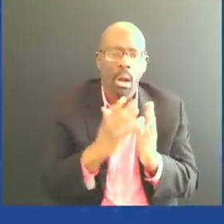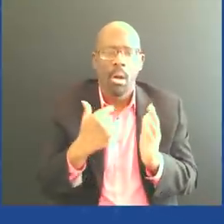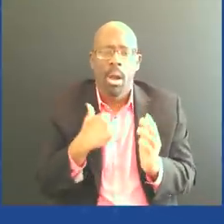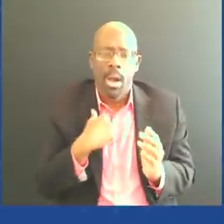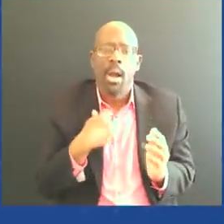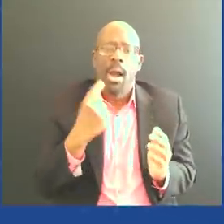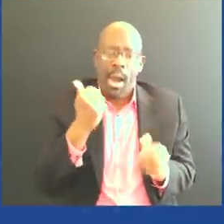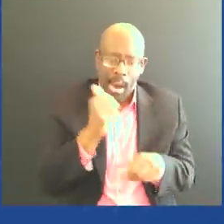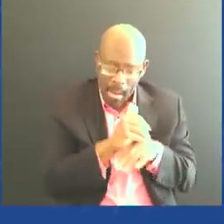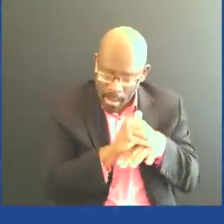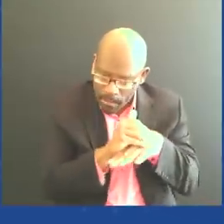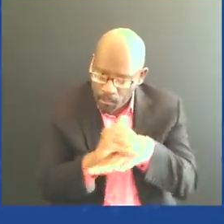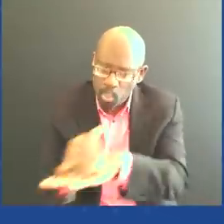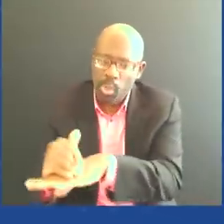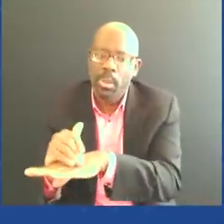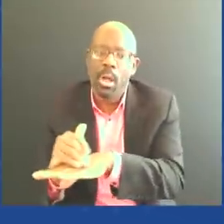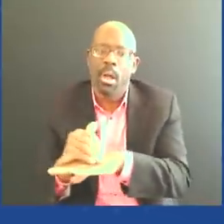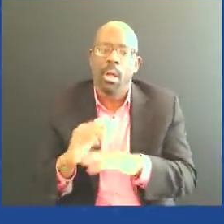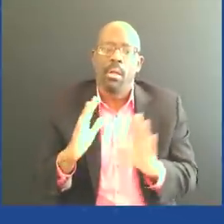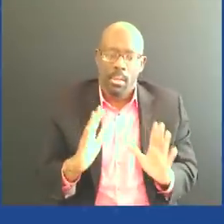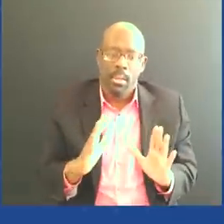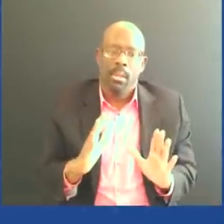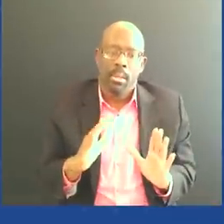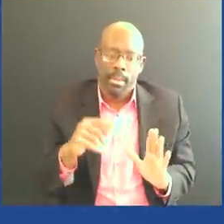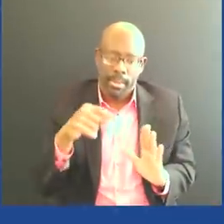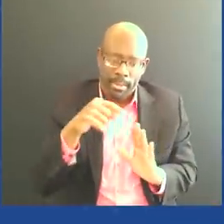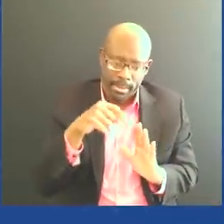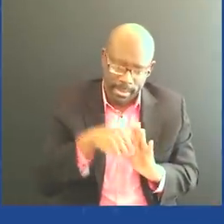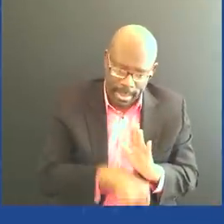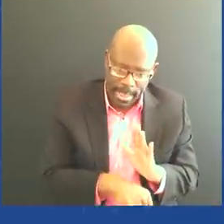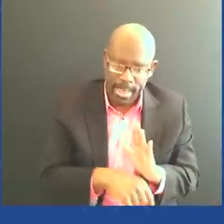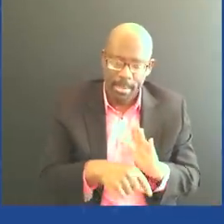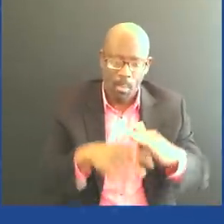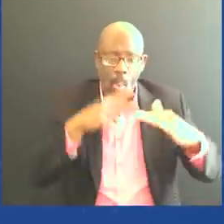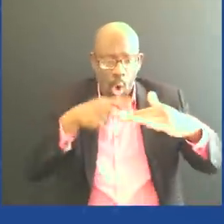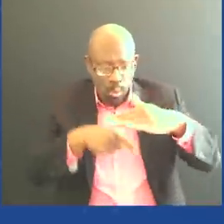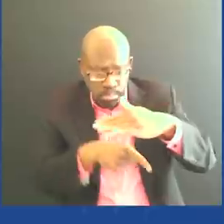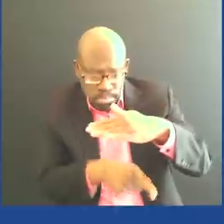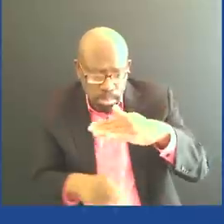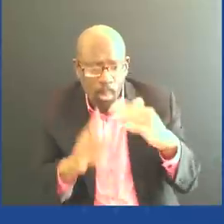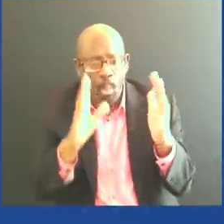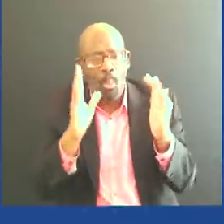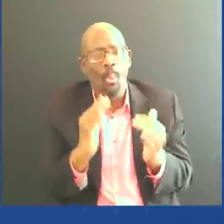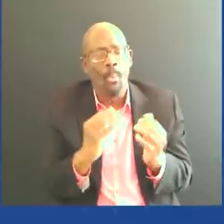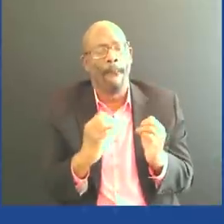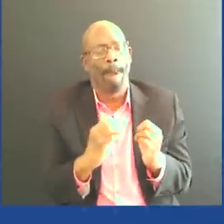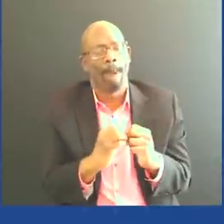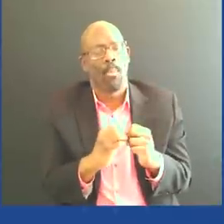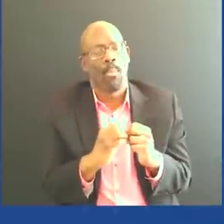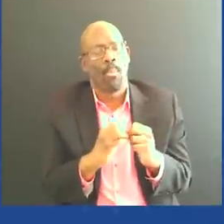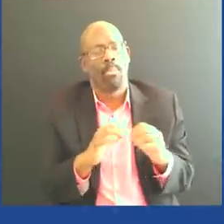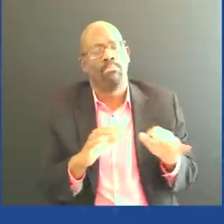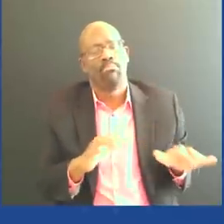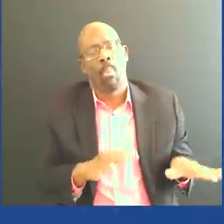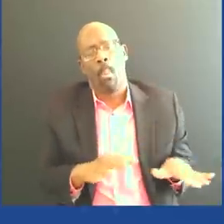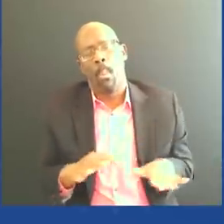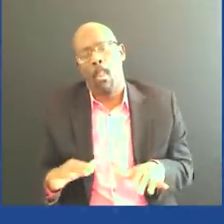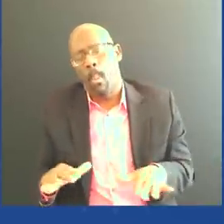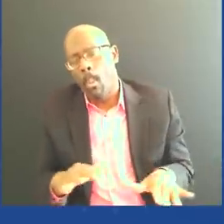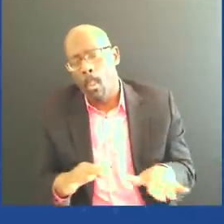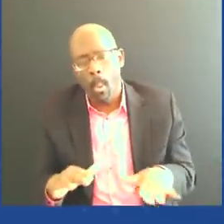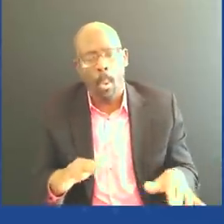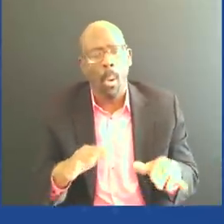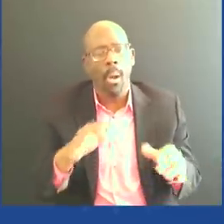the deep waters bring you more solace than strife. May the friendships you find warm the